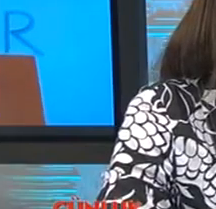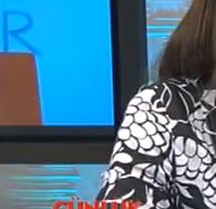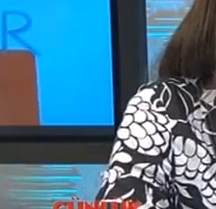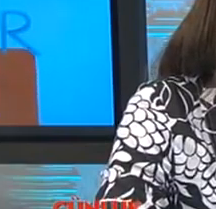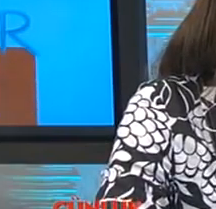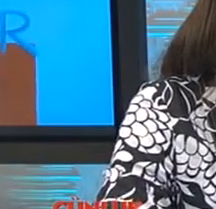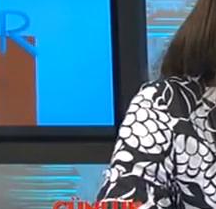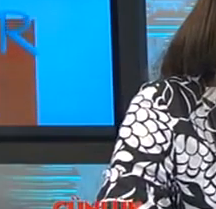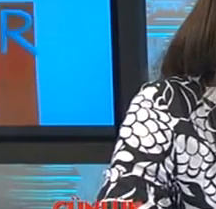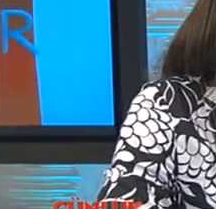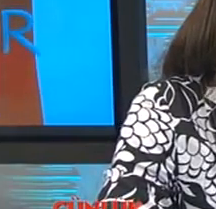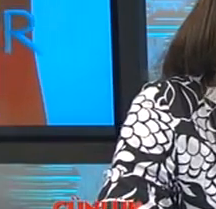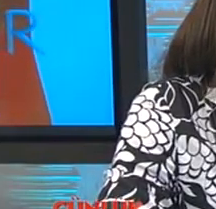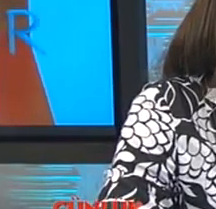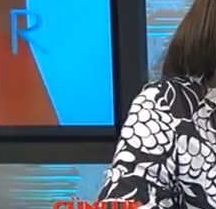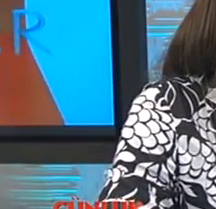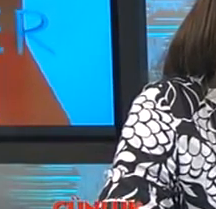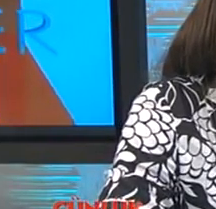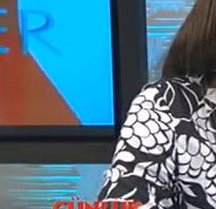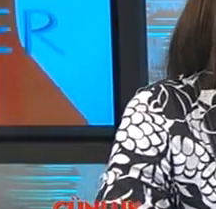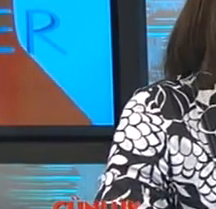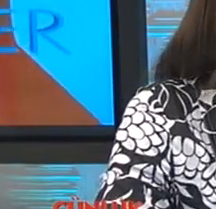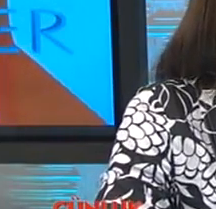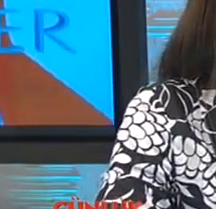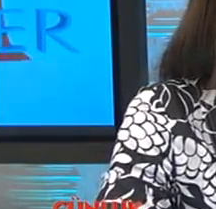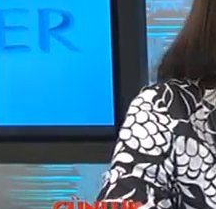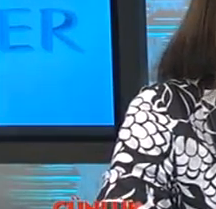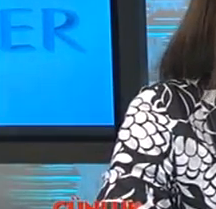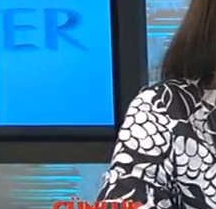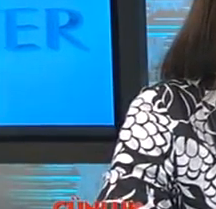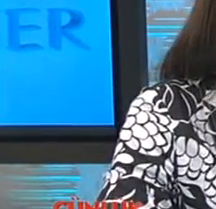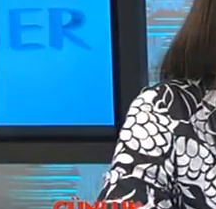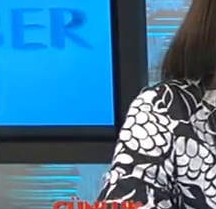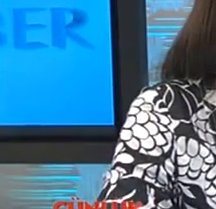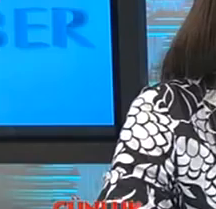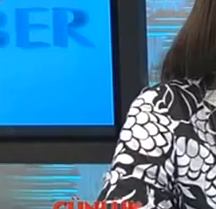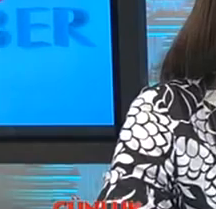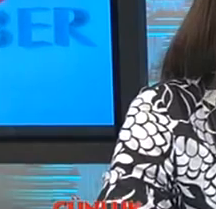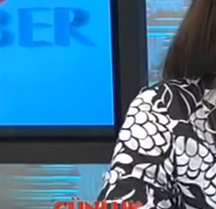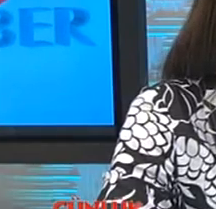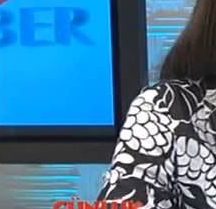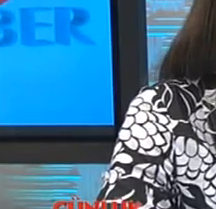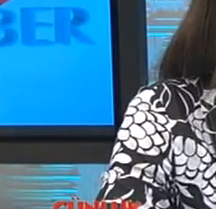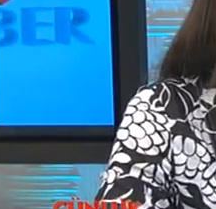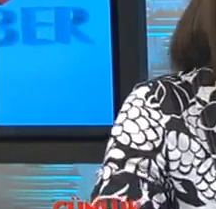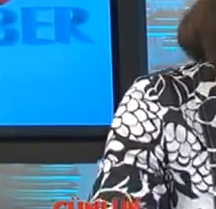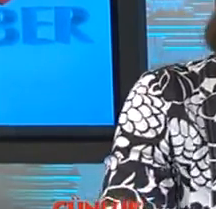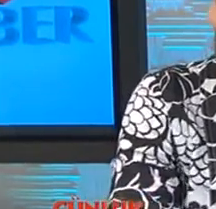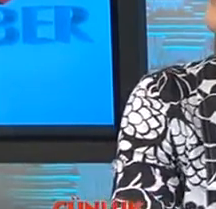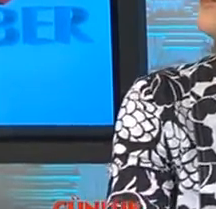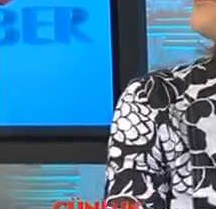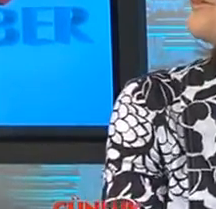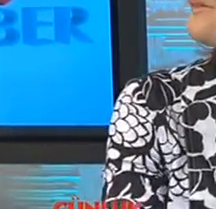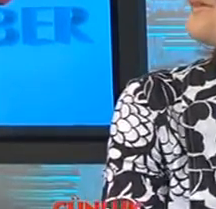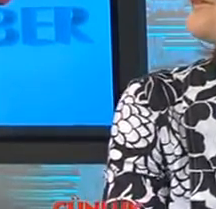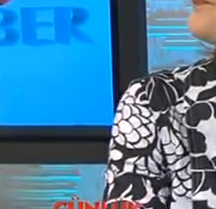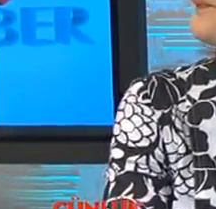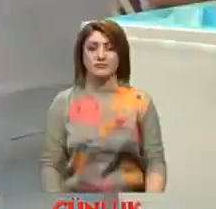Tıp Fakültesi, and she does studies with autistic children, so she is an expert in this